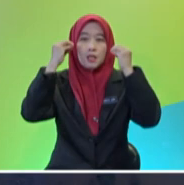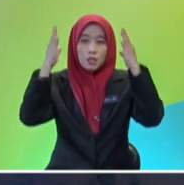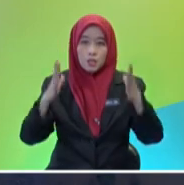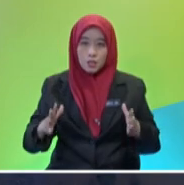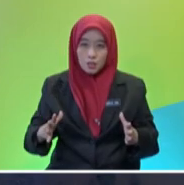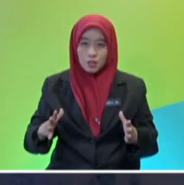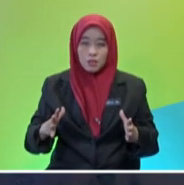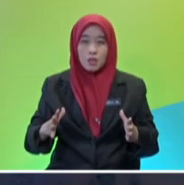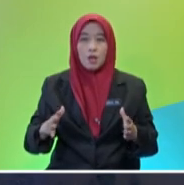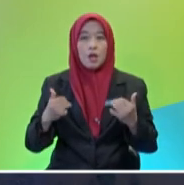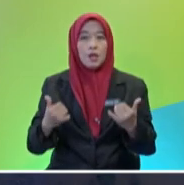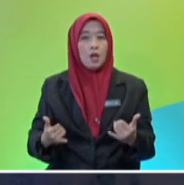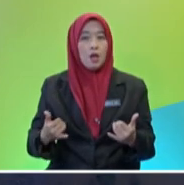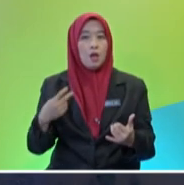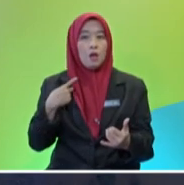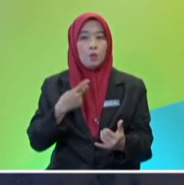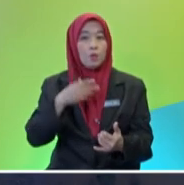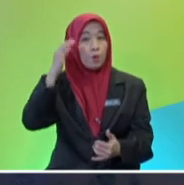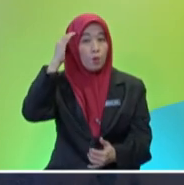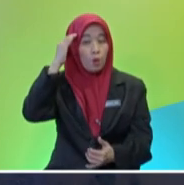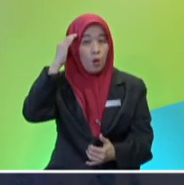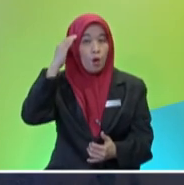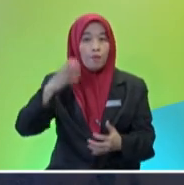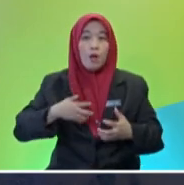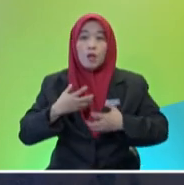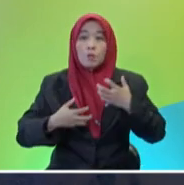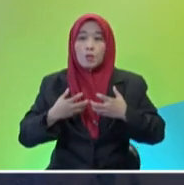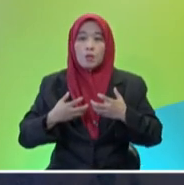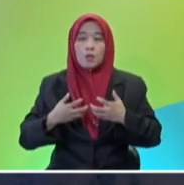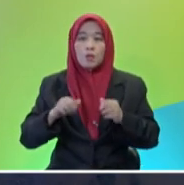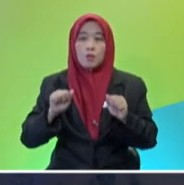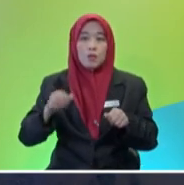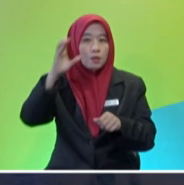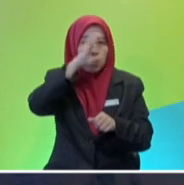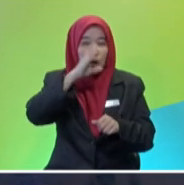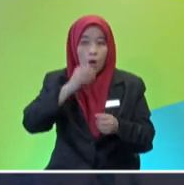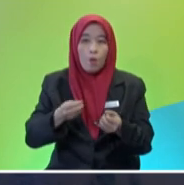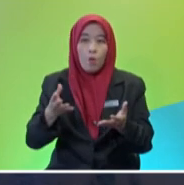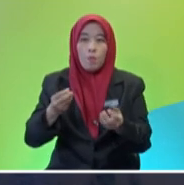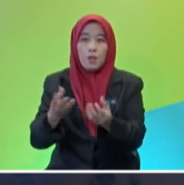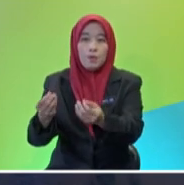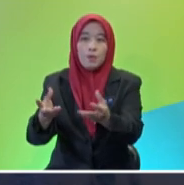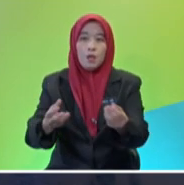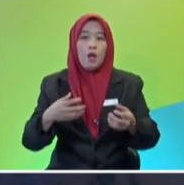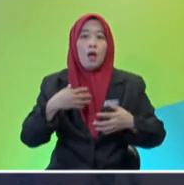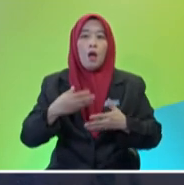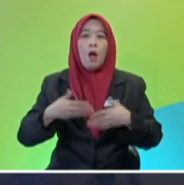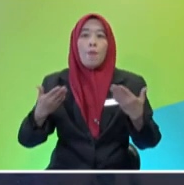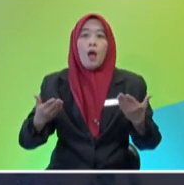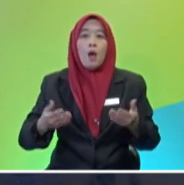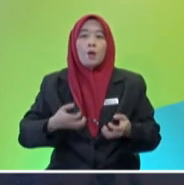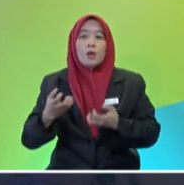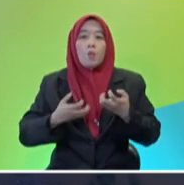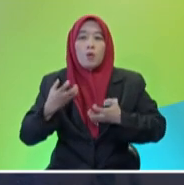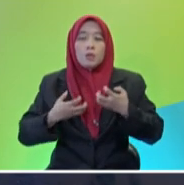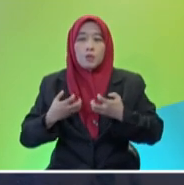we've known all the four emotions that we're going to discover more today, we'll have more activities to come. So stay with us here